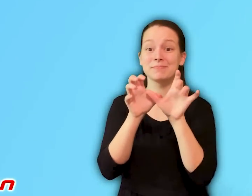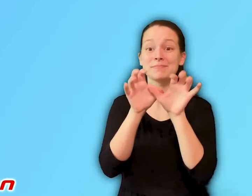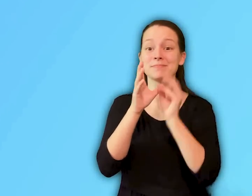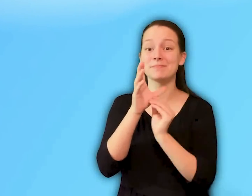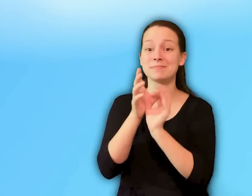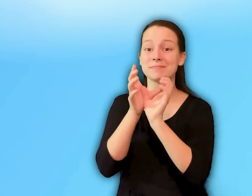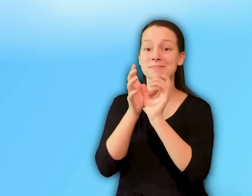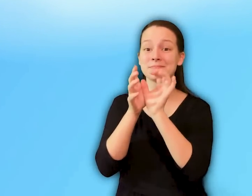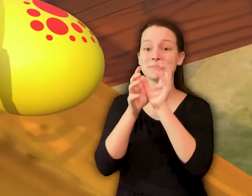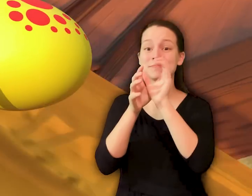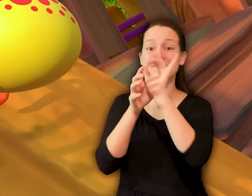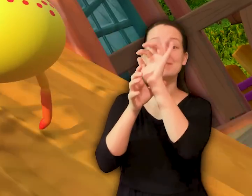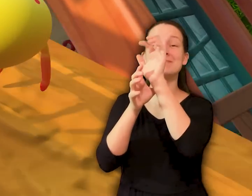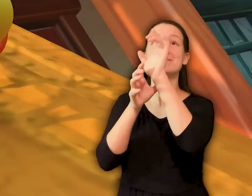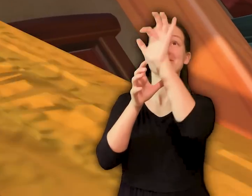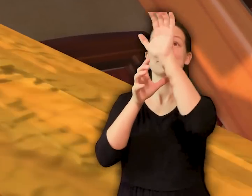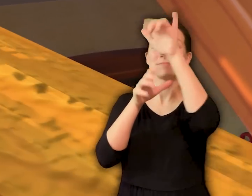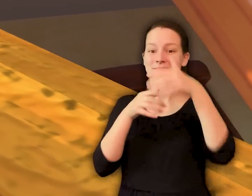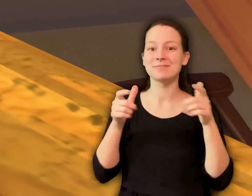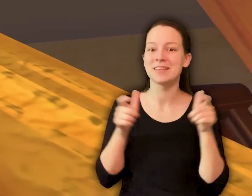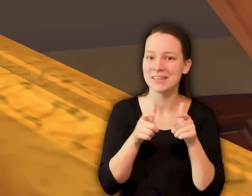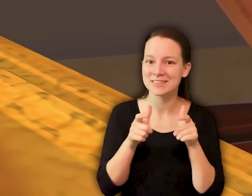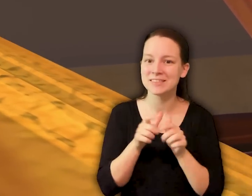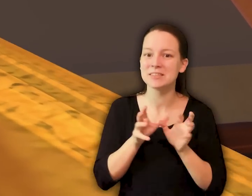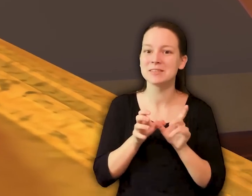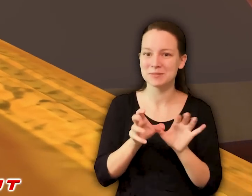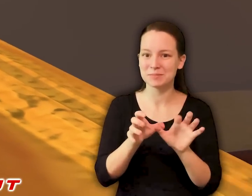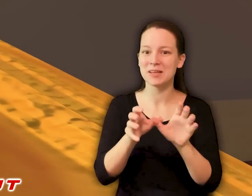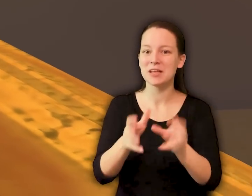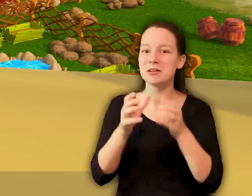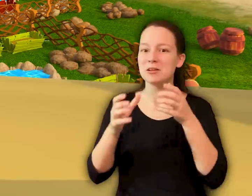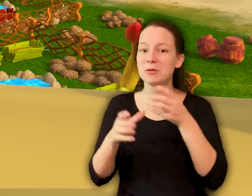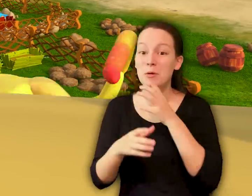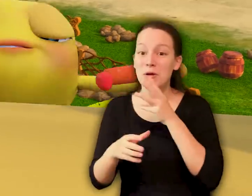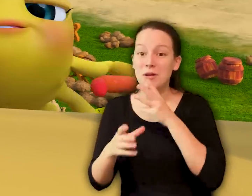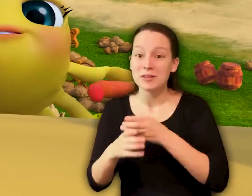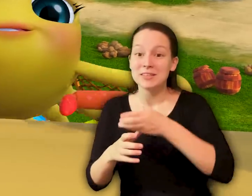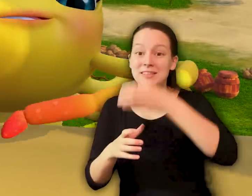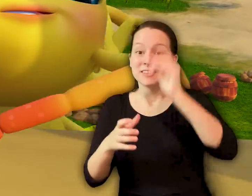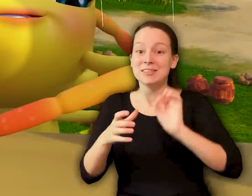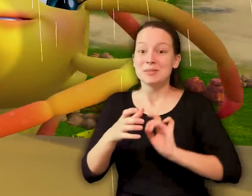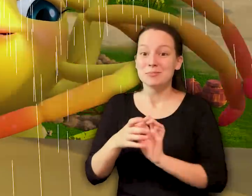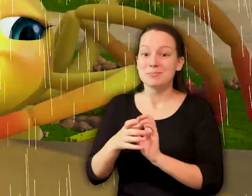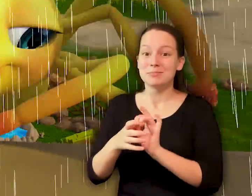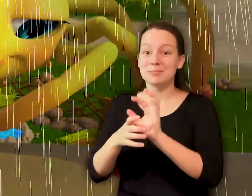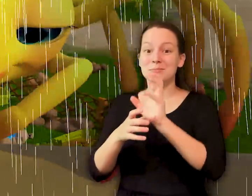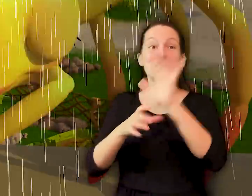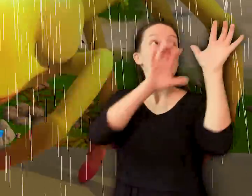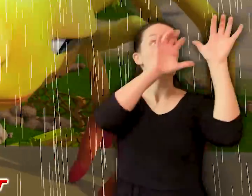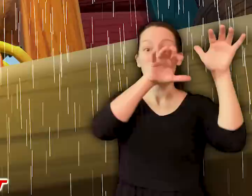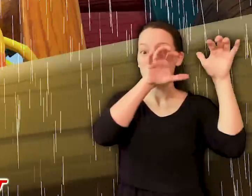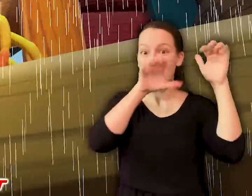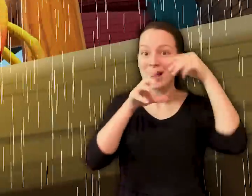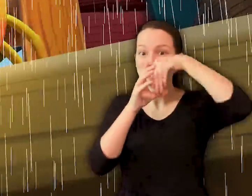the spout again the iny wiy spider climbed up the water spout down came the rain and washed